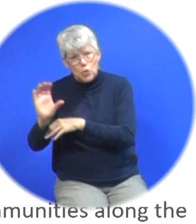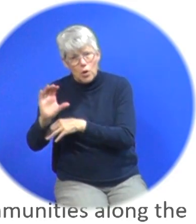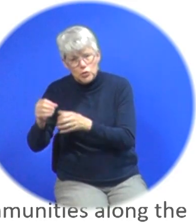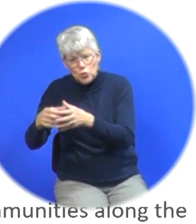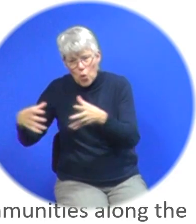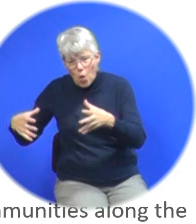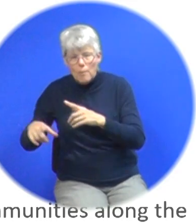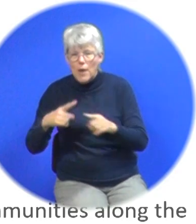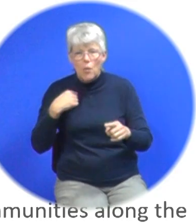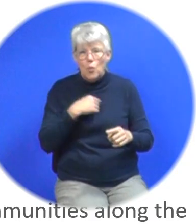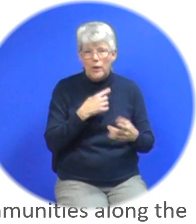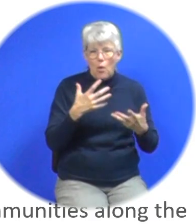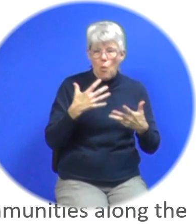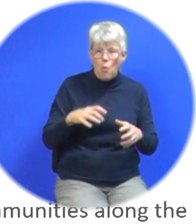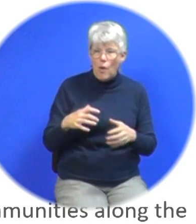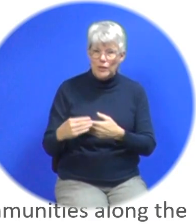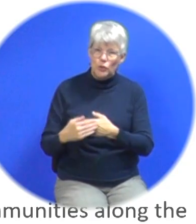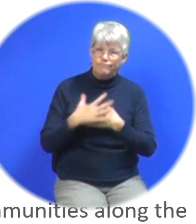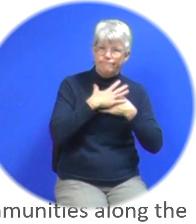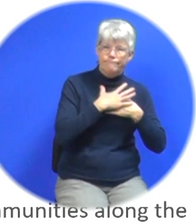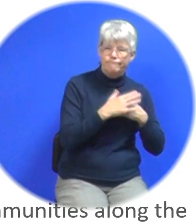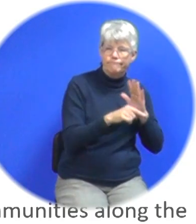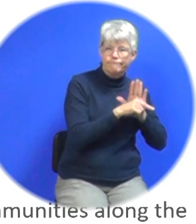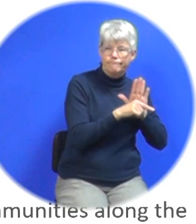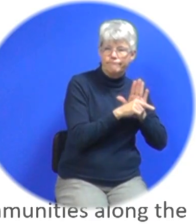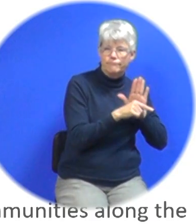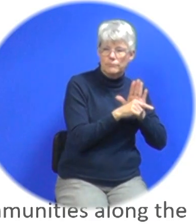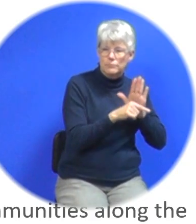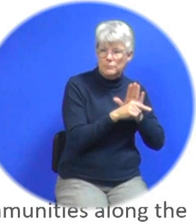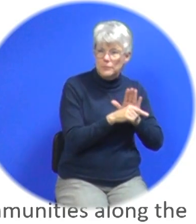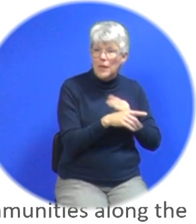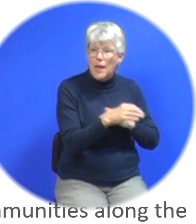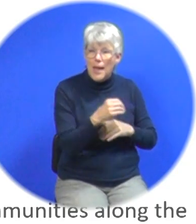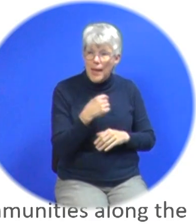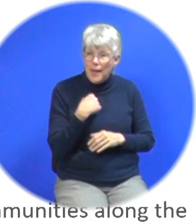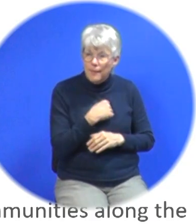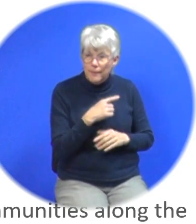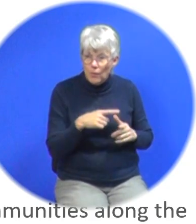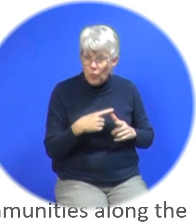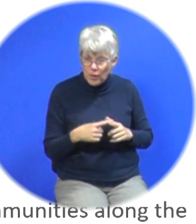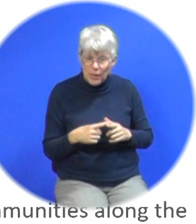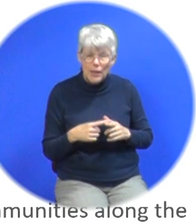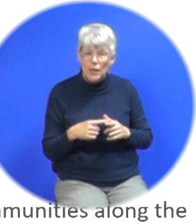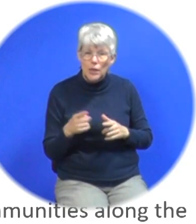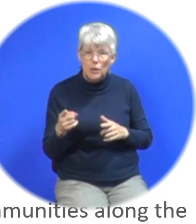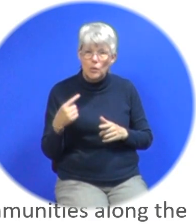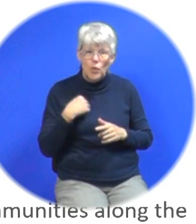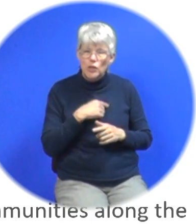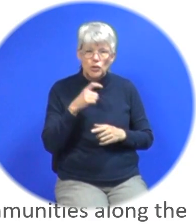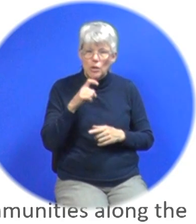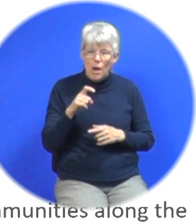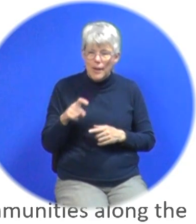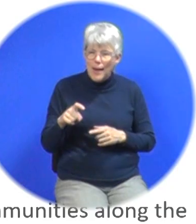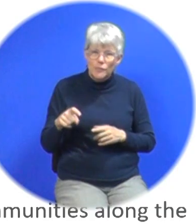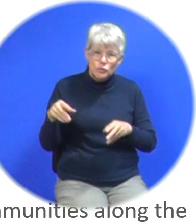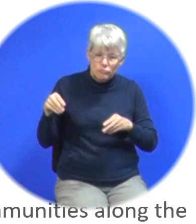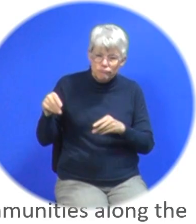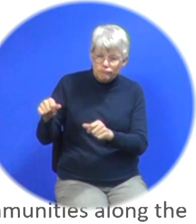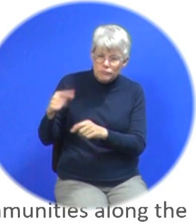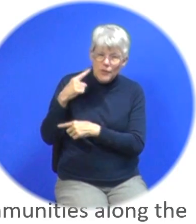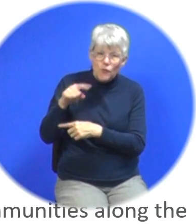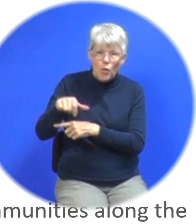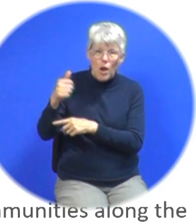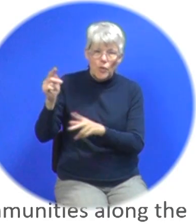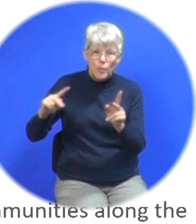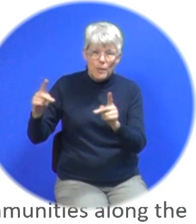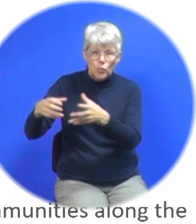our expense. And the limited resources of the Catawba River should not be used to subsidize huge growth outside of our river basin. And